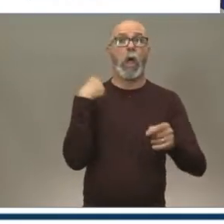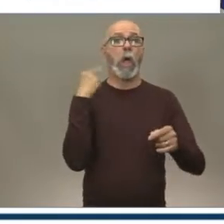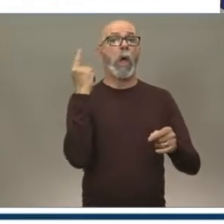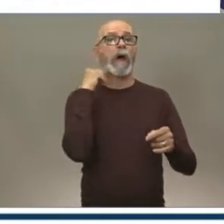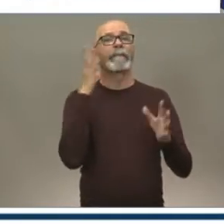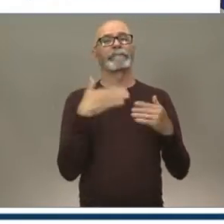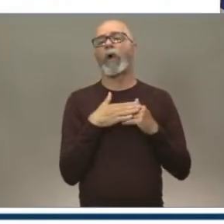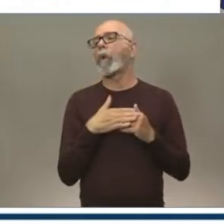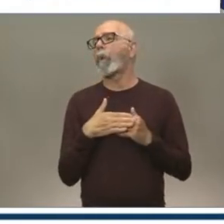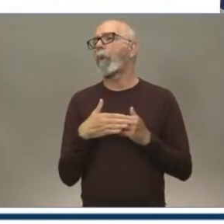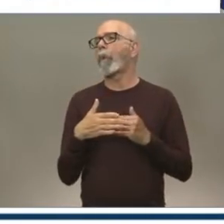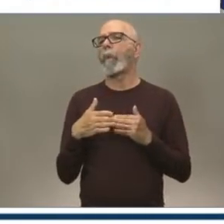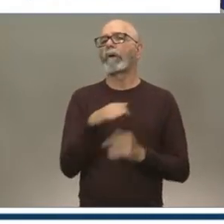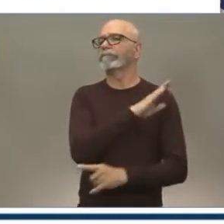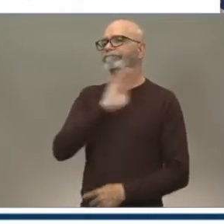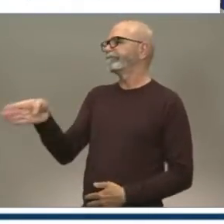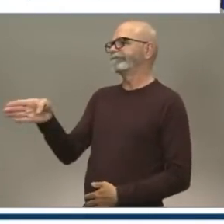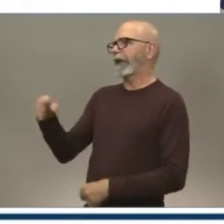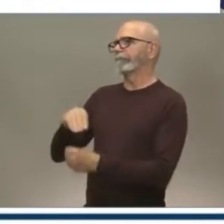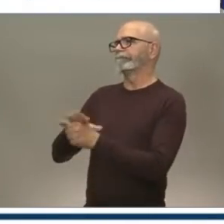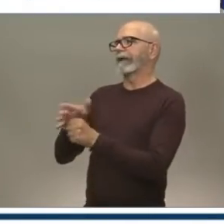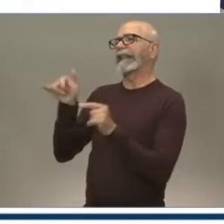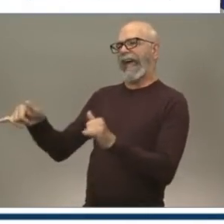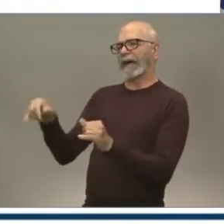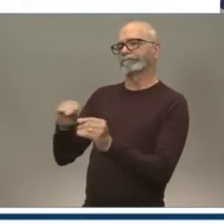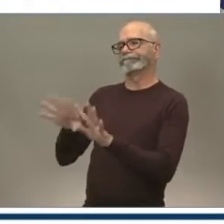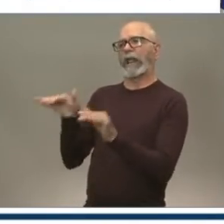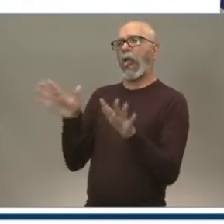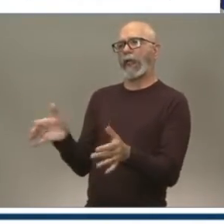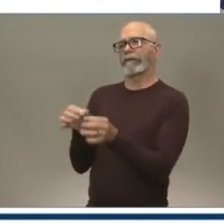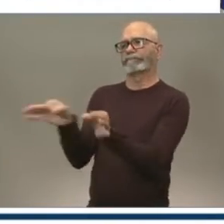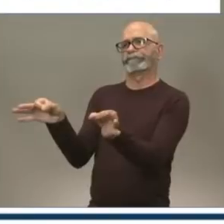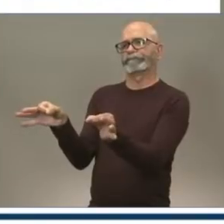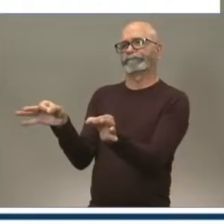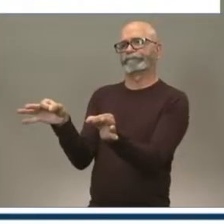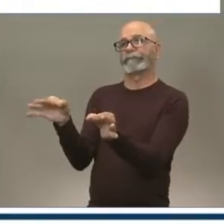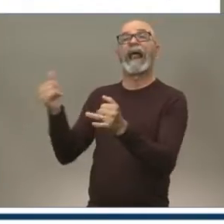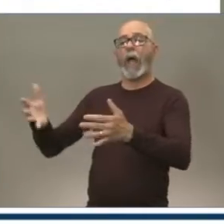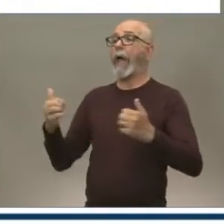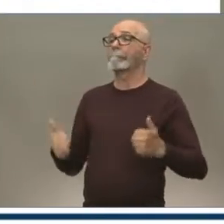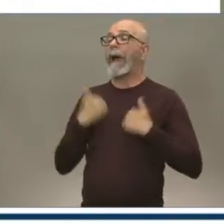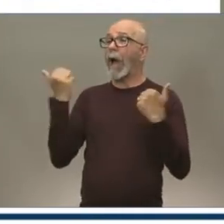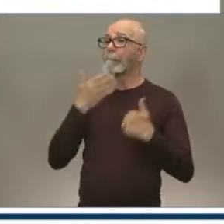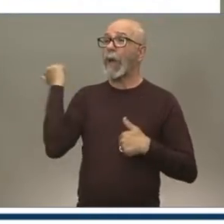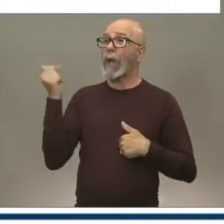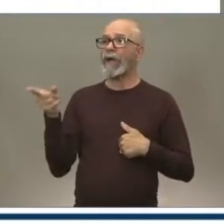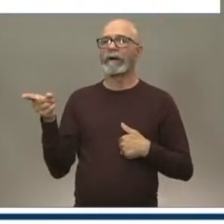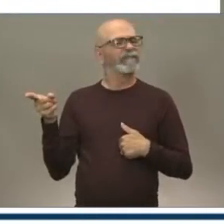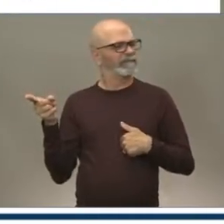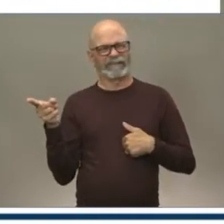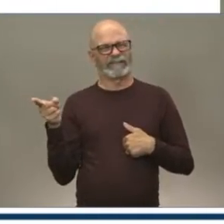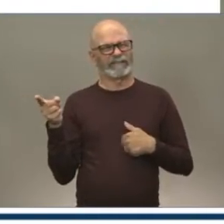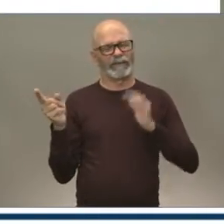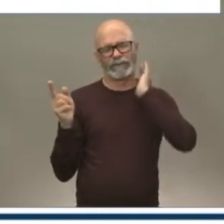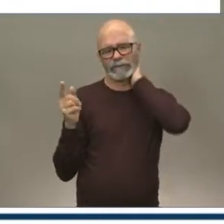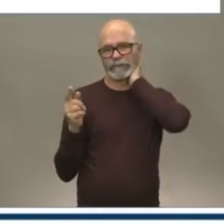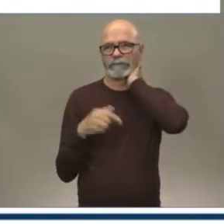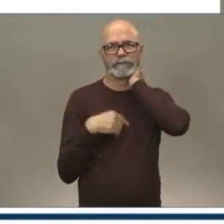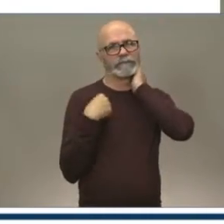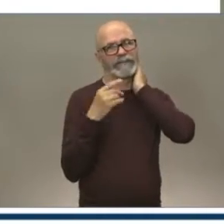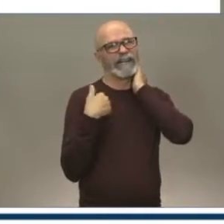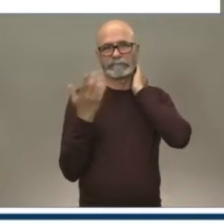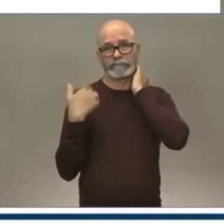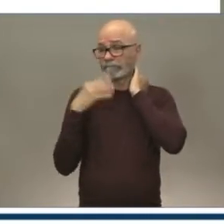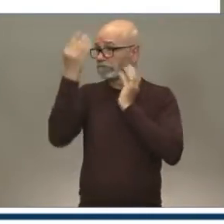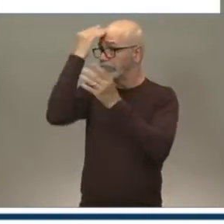identified, sometimes even after it's been resolved. Yeah, but we can only report when we get confirmation from the national lab. We now have a